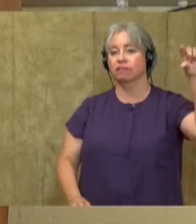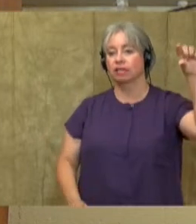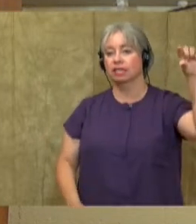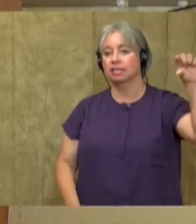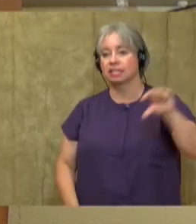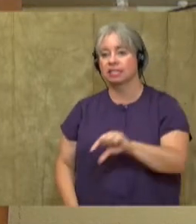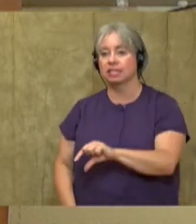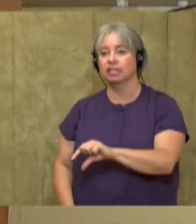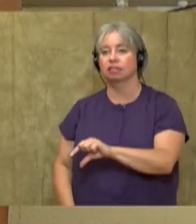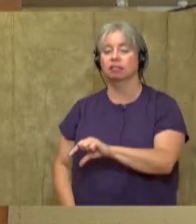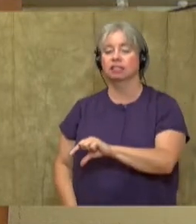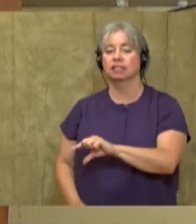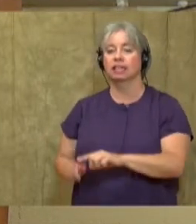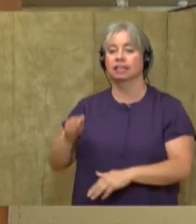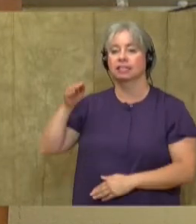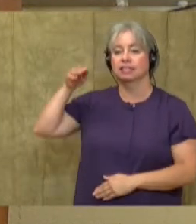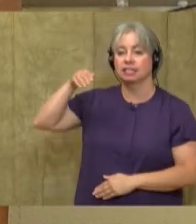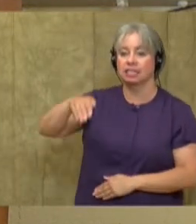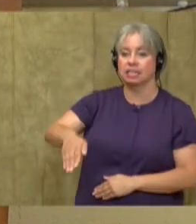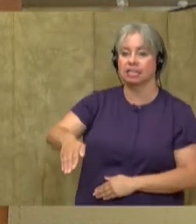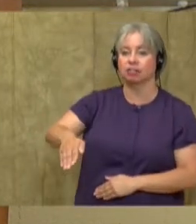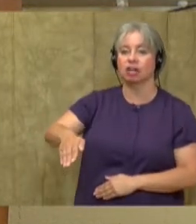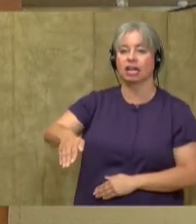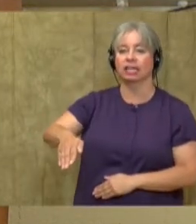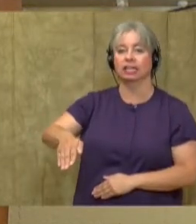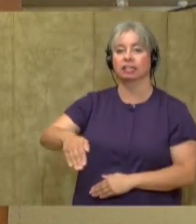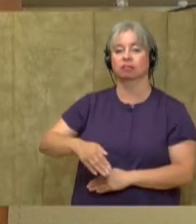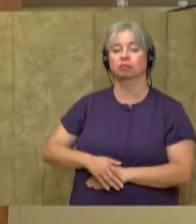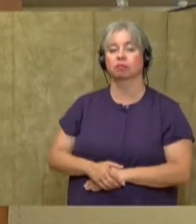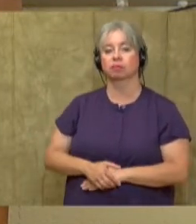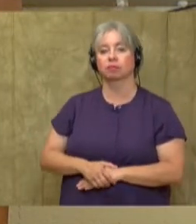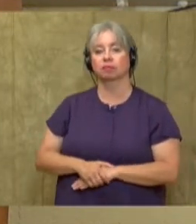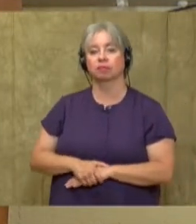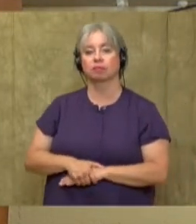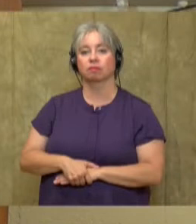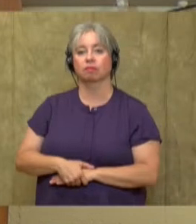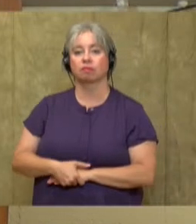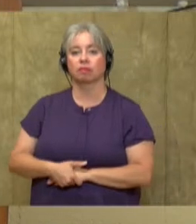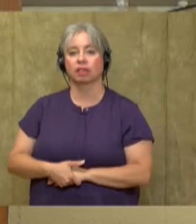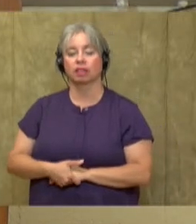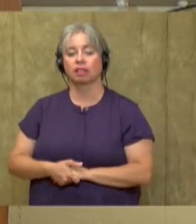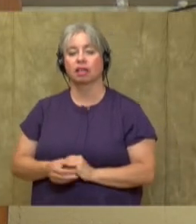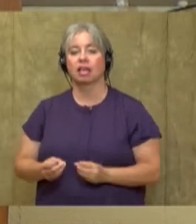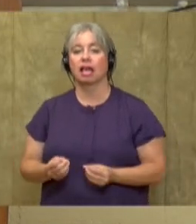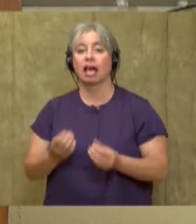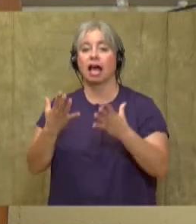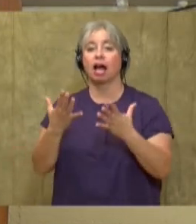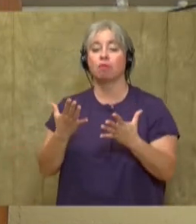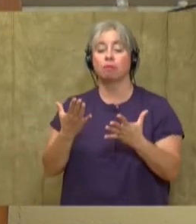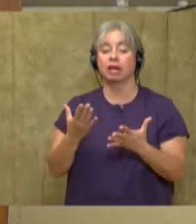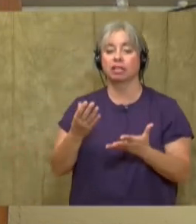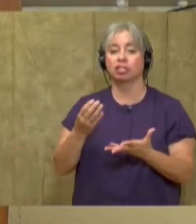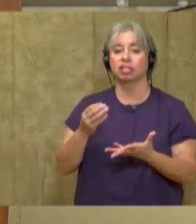it's declining. So now I want to find the exact slope, how much it's declining,